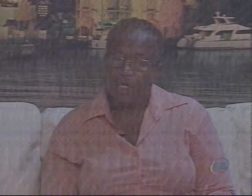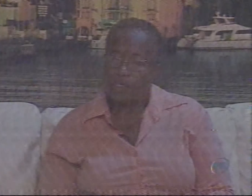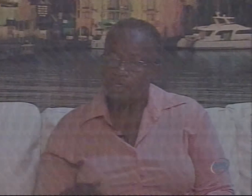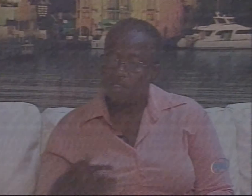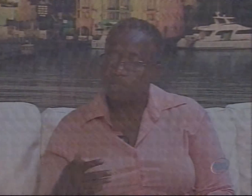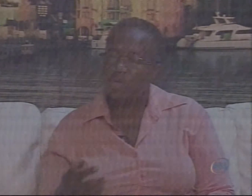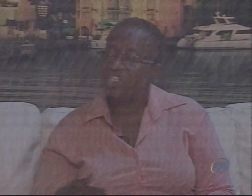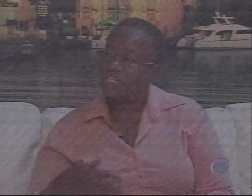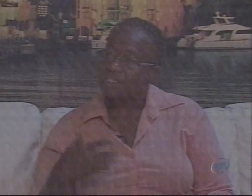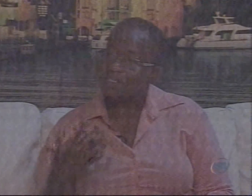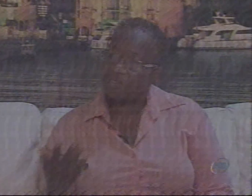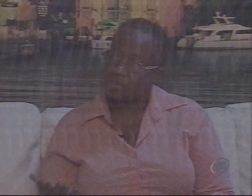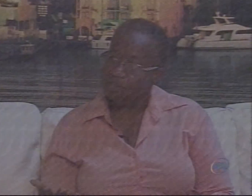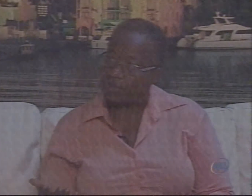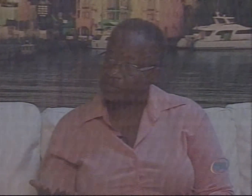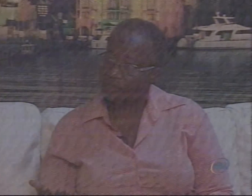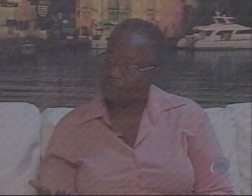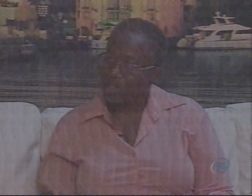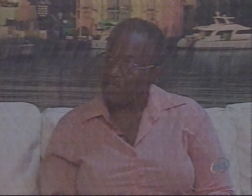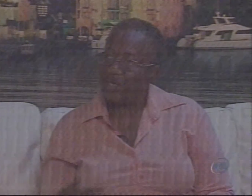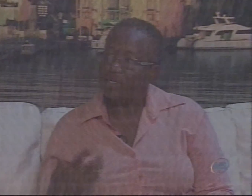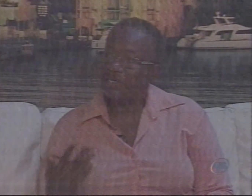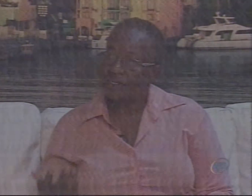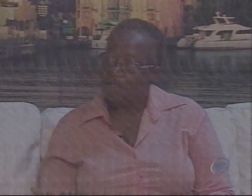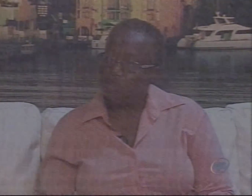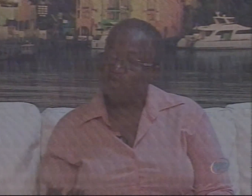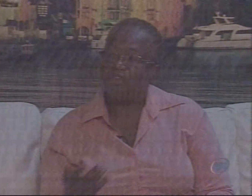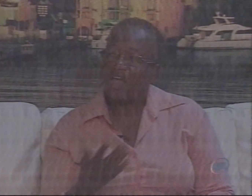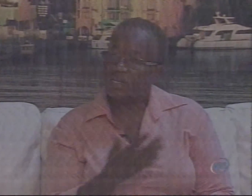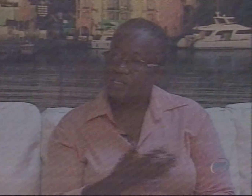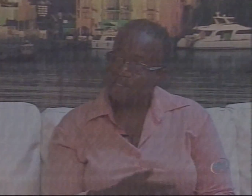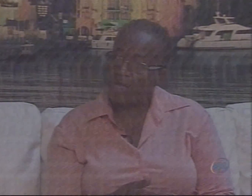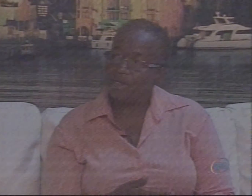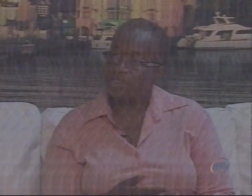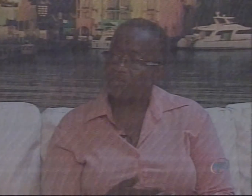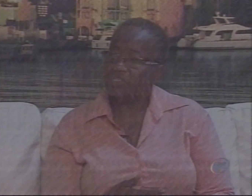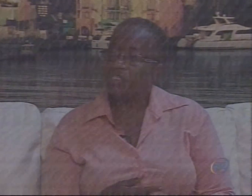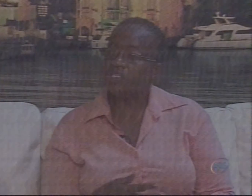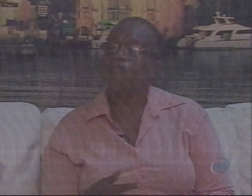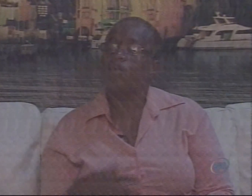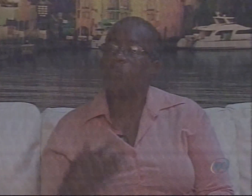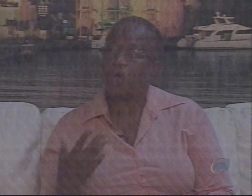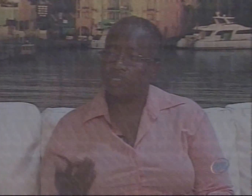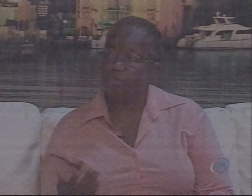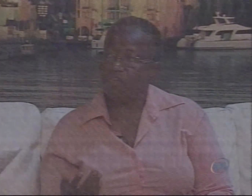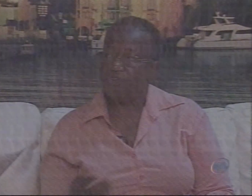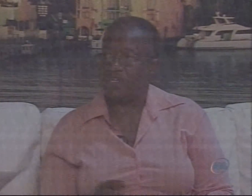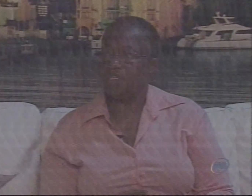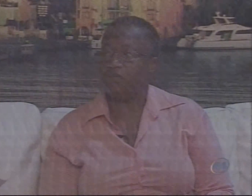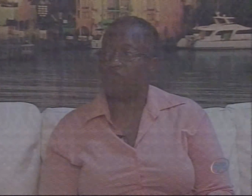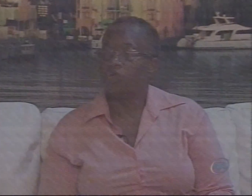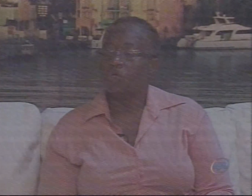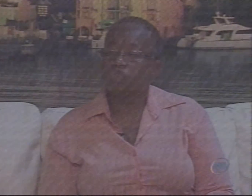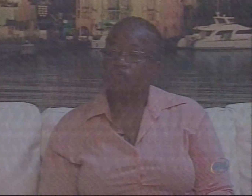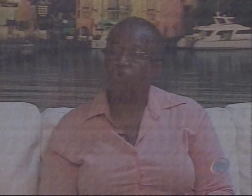There are special skills that are needed to provide these kind of services if we want to be